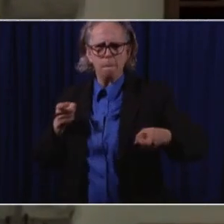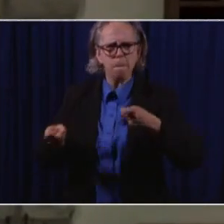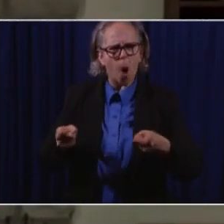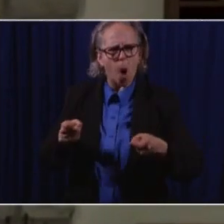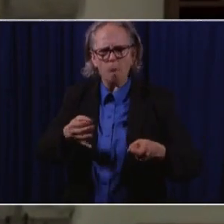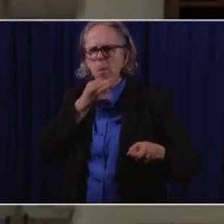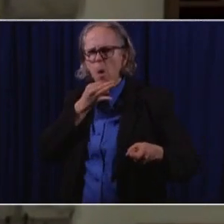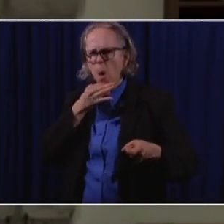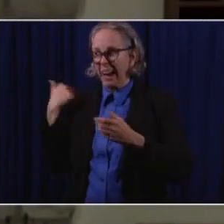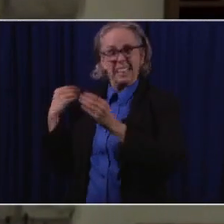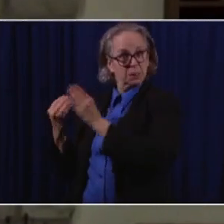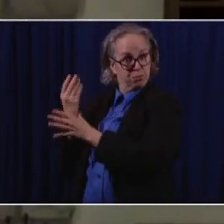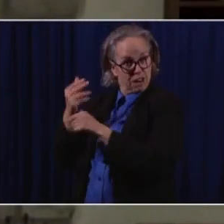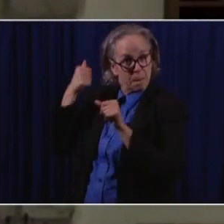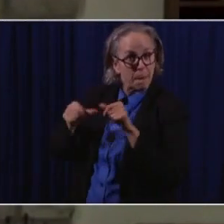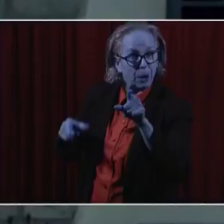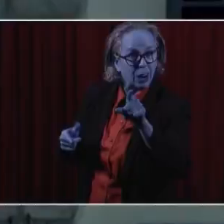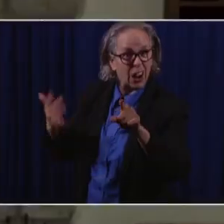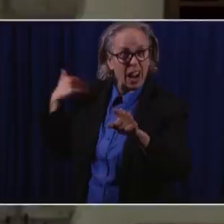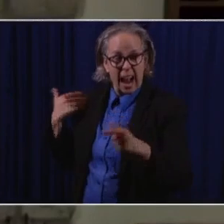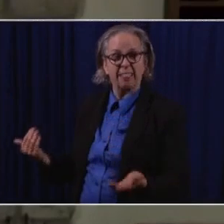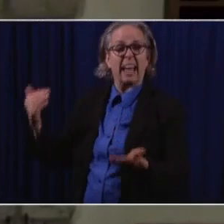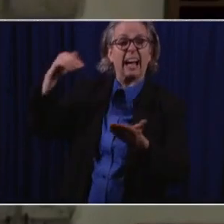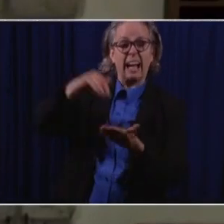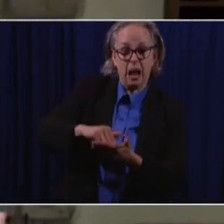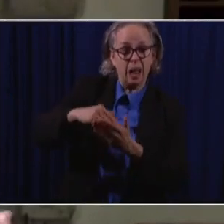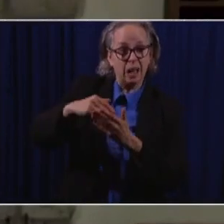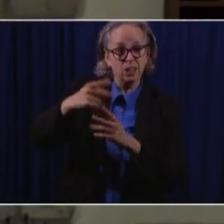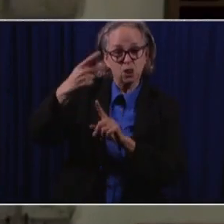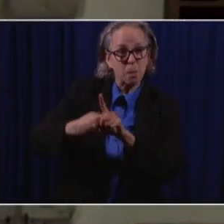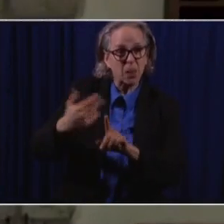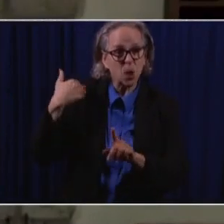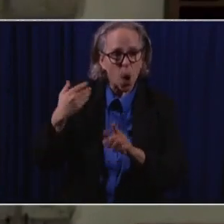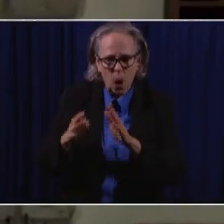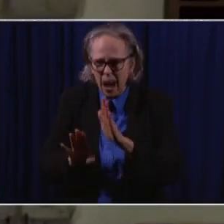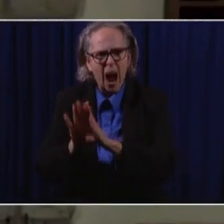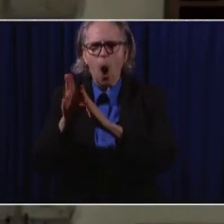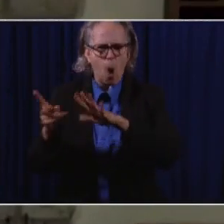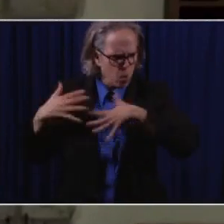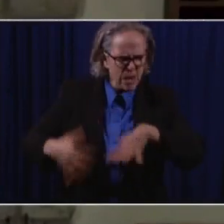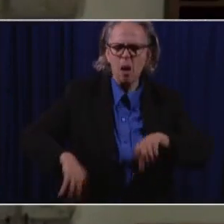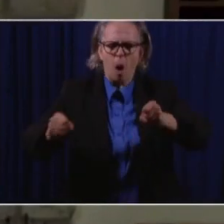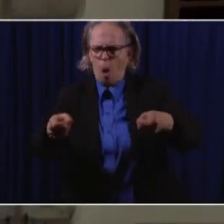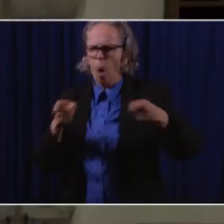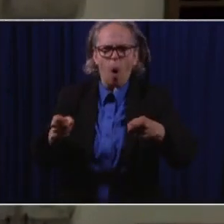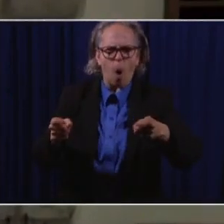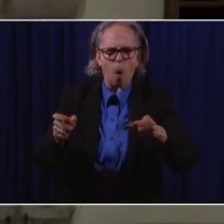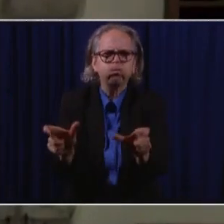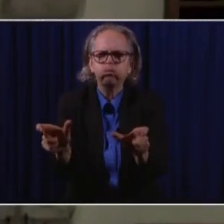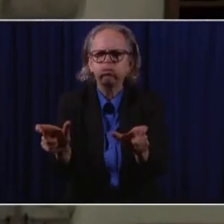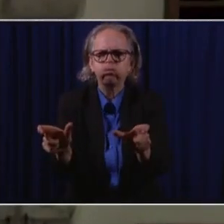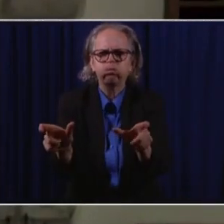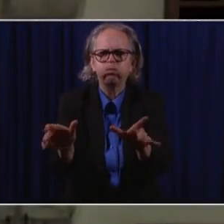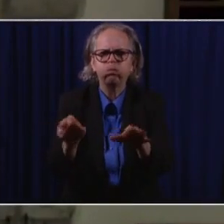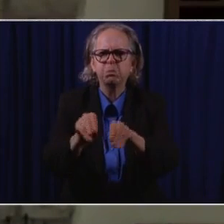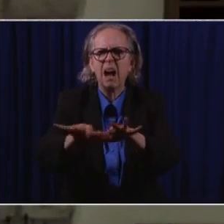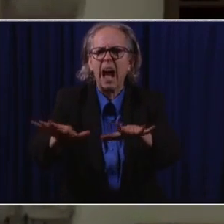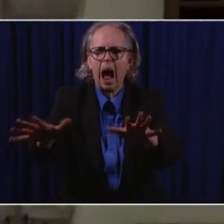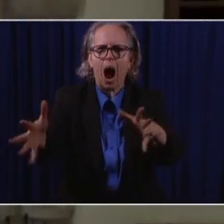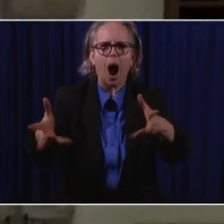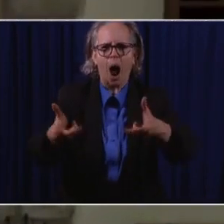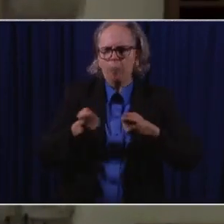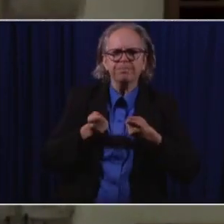ago, when it was starting to spike back up, we knocked it down again with very significant mask wearing in those